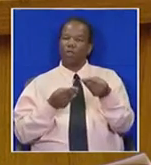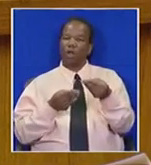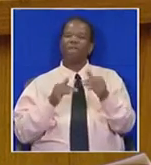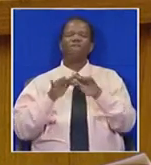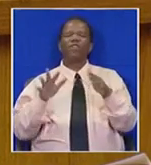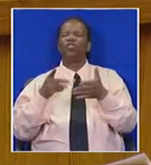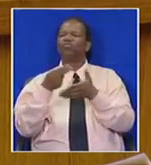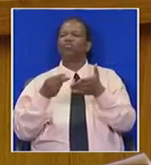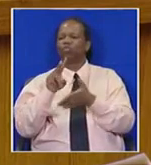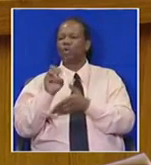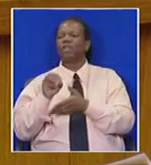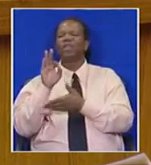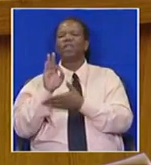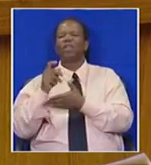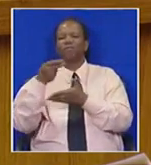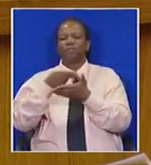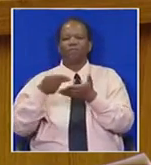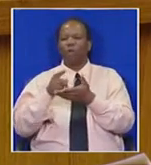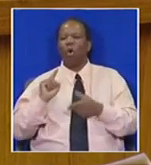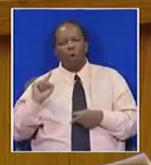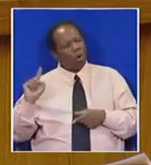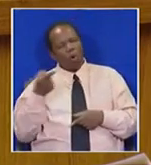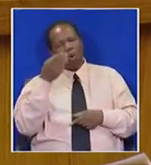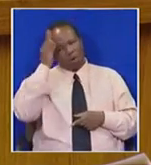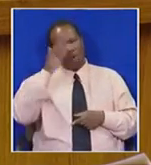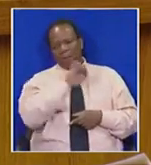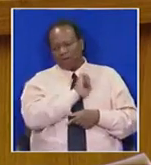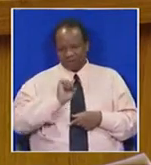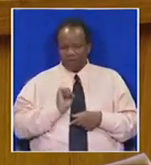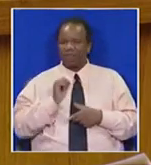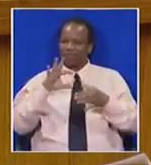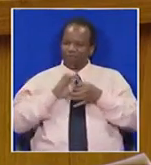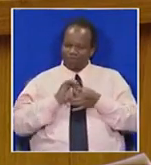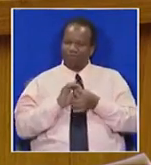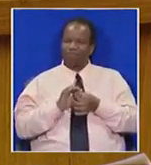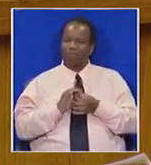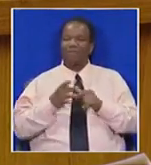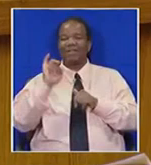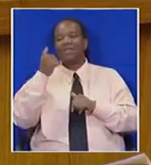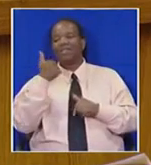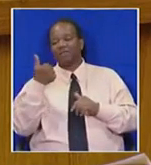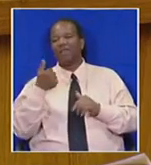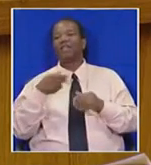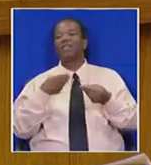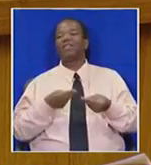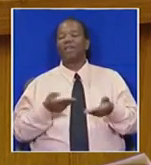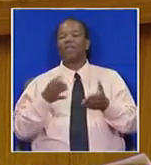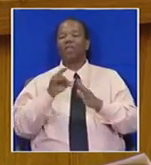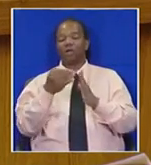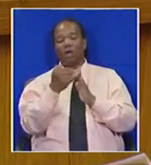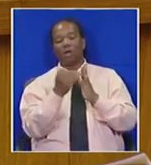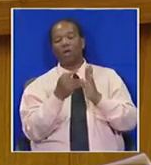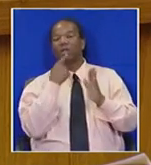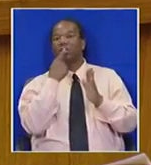signed in 2013, which binds all public servants, and the preamble to the service charter states as follows for